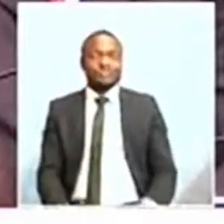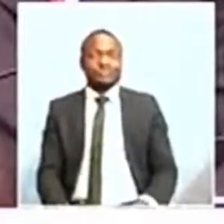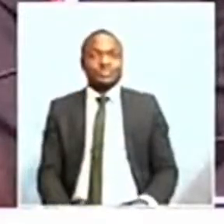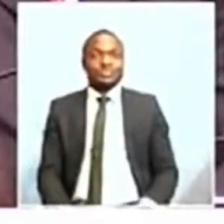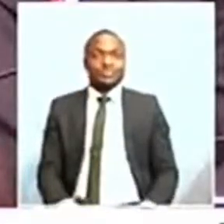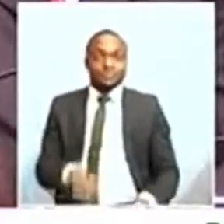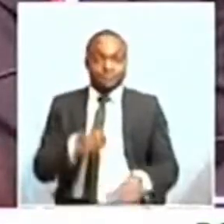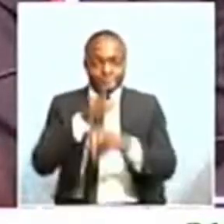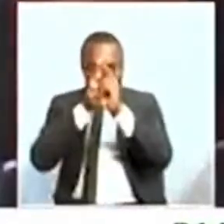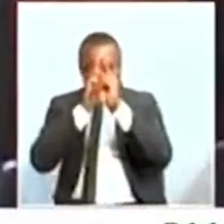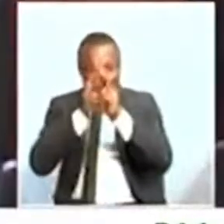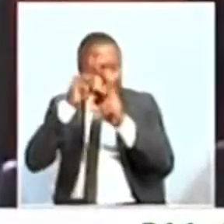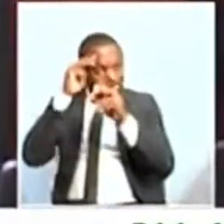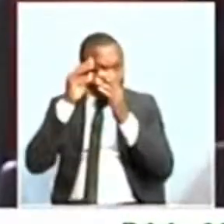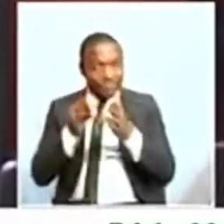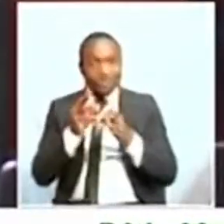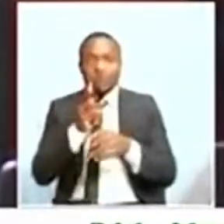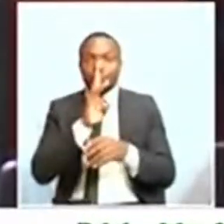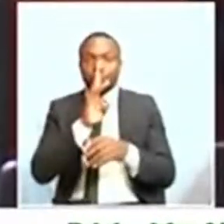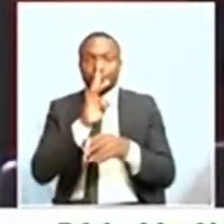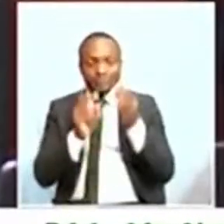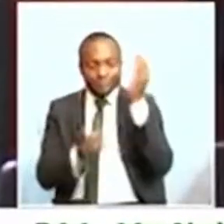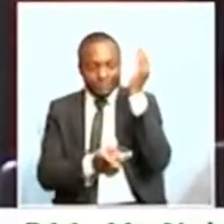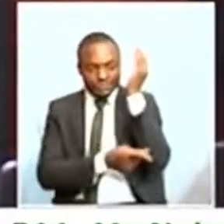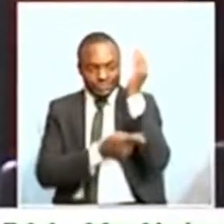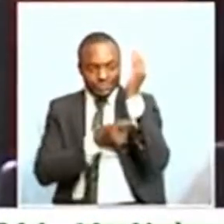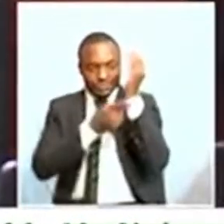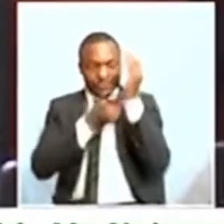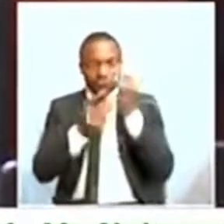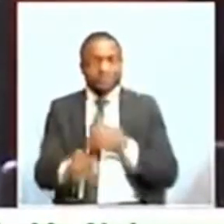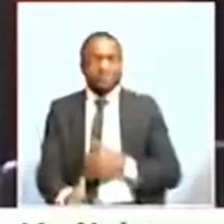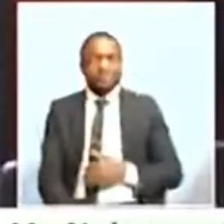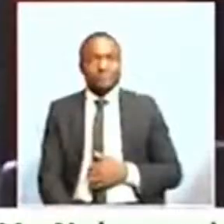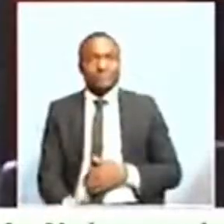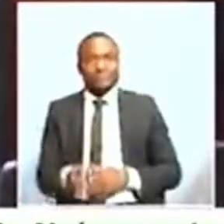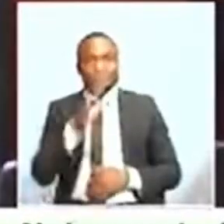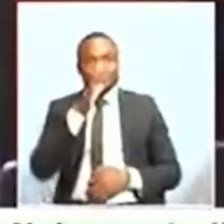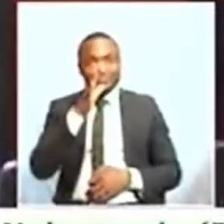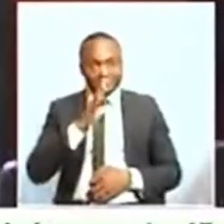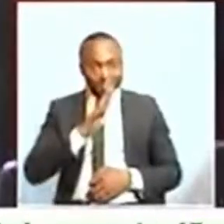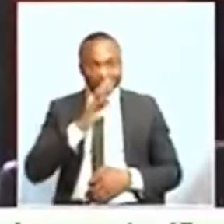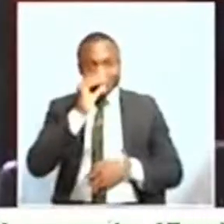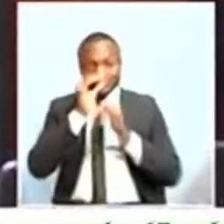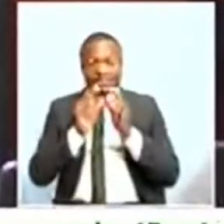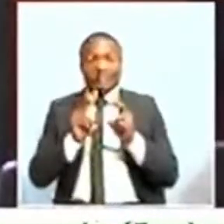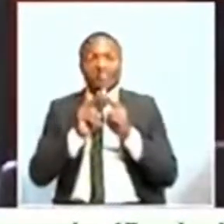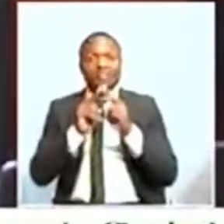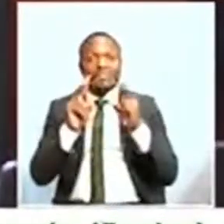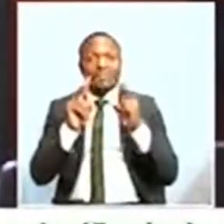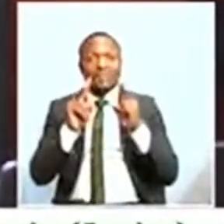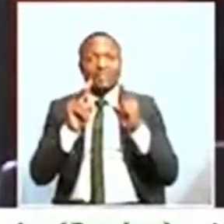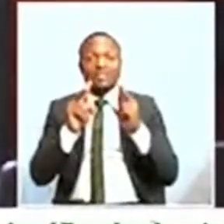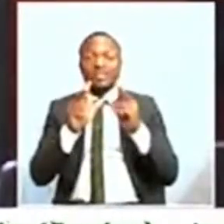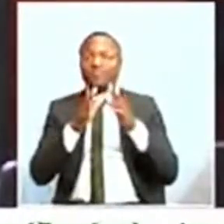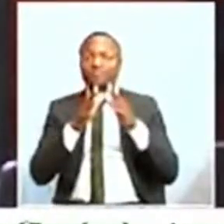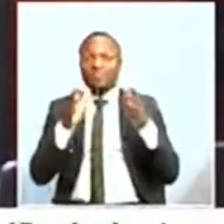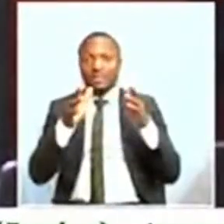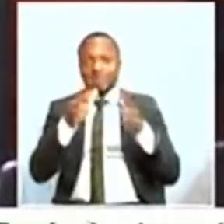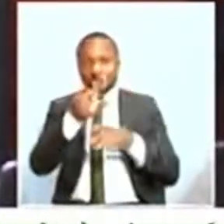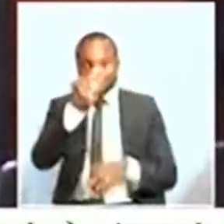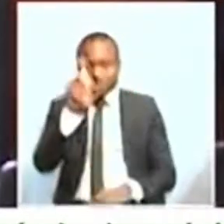Thank you. The Honorable Minister of Water Development and Sanitation. Madam Speaker, that's a very loaded